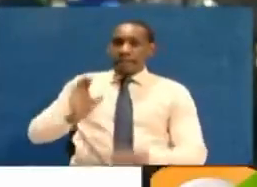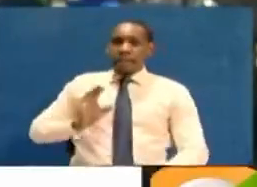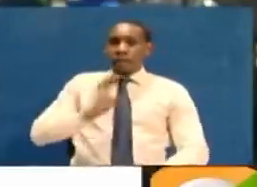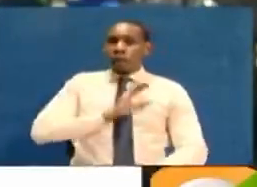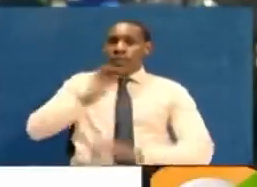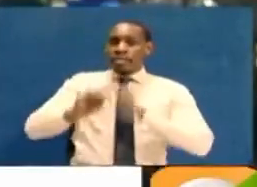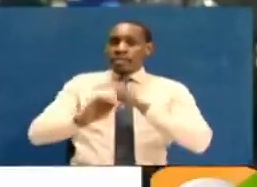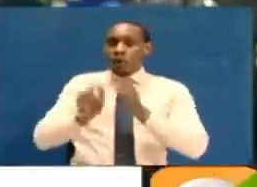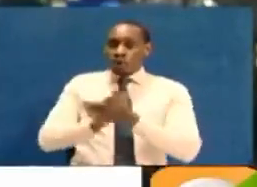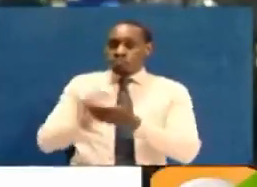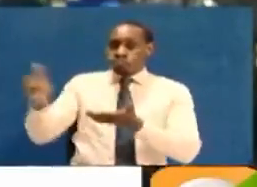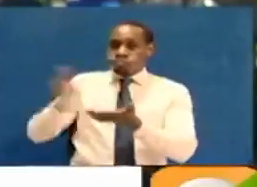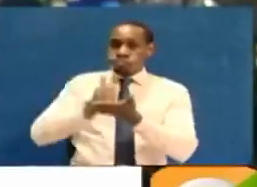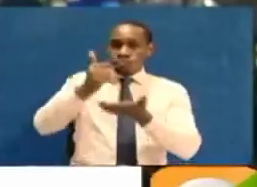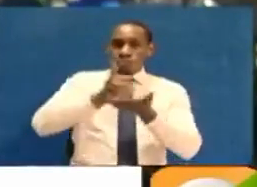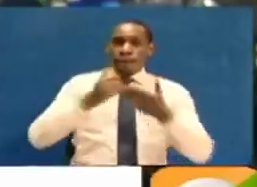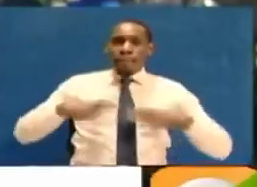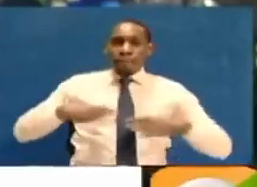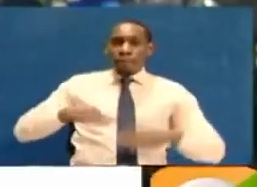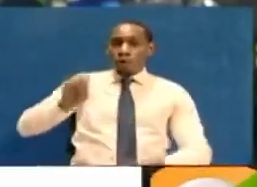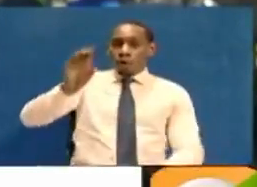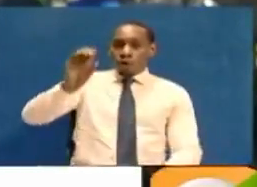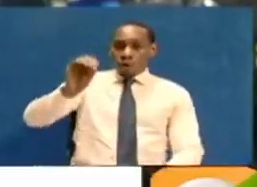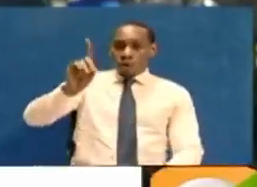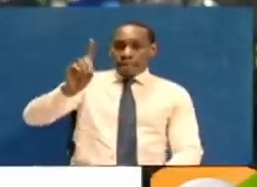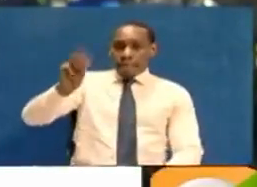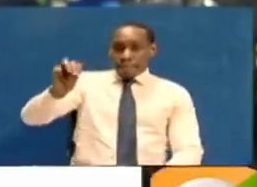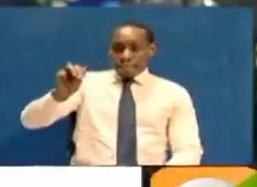zote imeingizwa watu wa ODM.